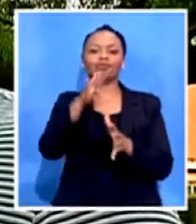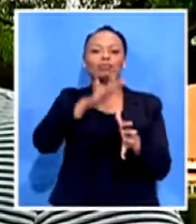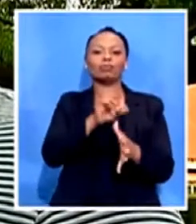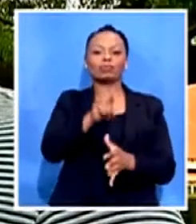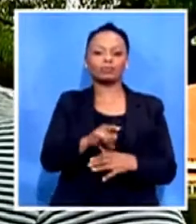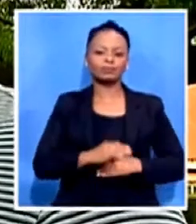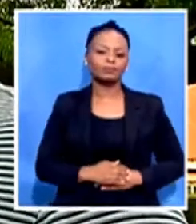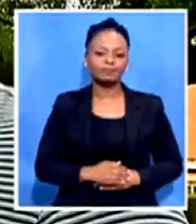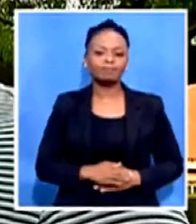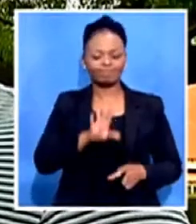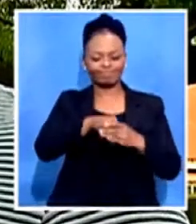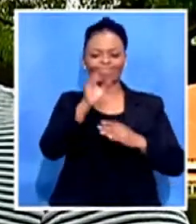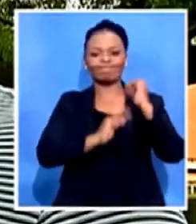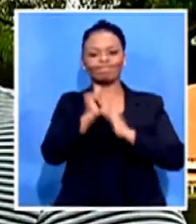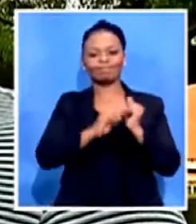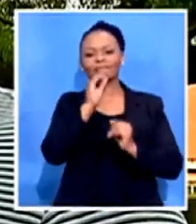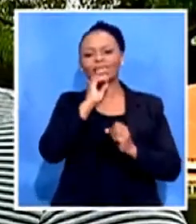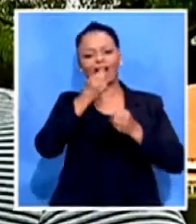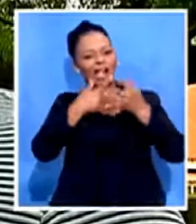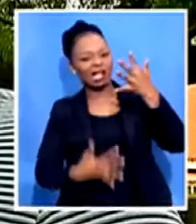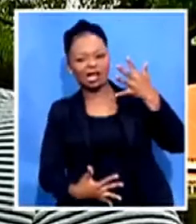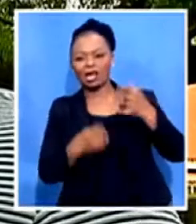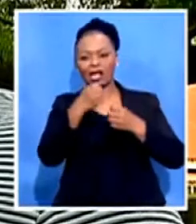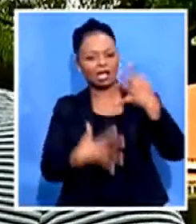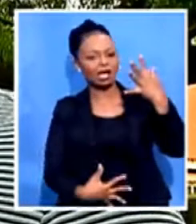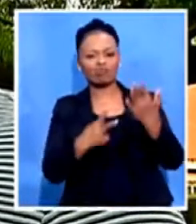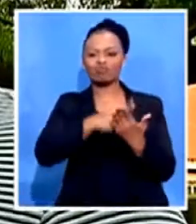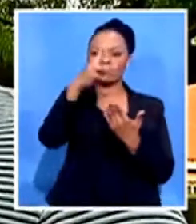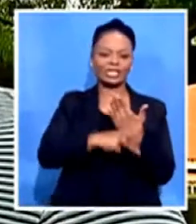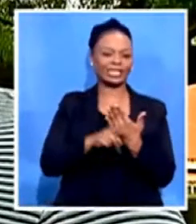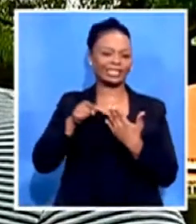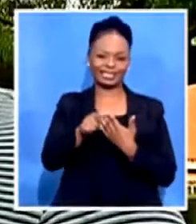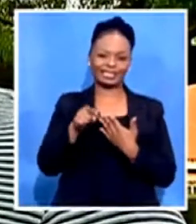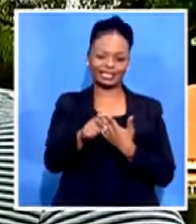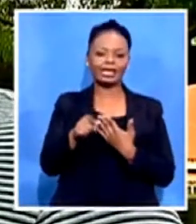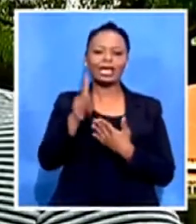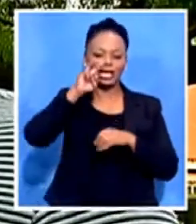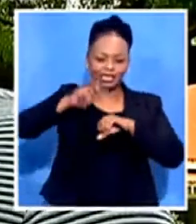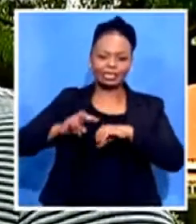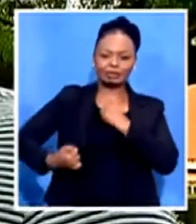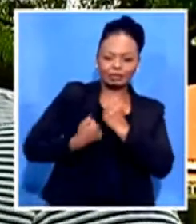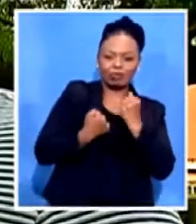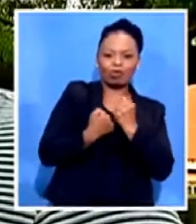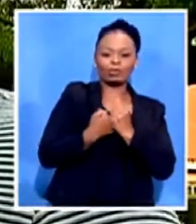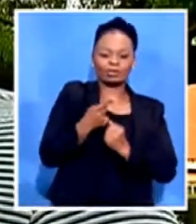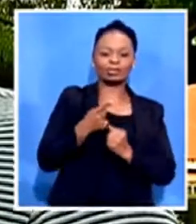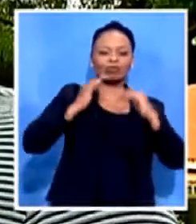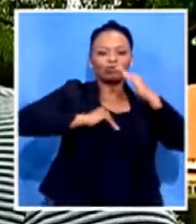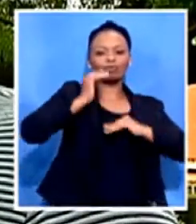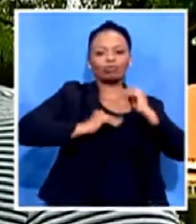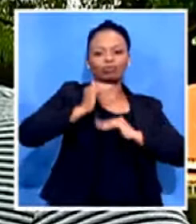project for the province, and the need for the supporting infrastructure in terms of the Musina Dam and the Sand River